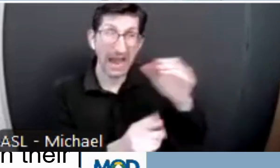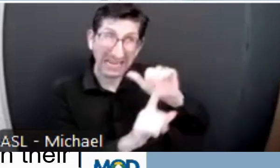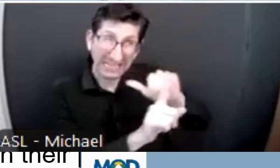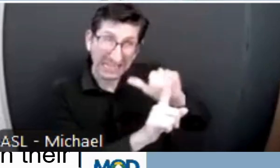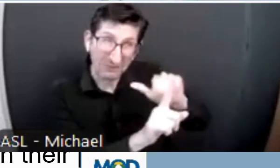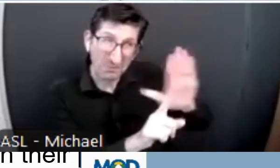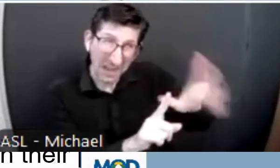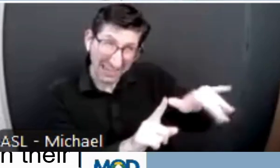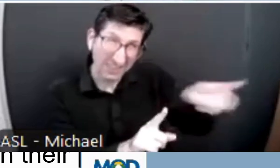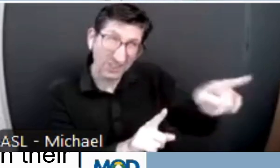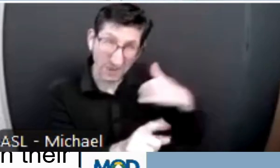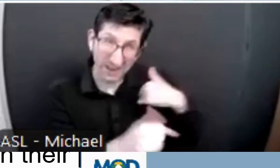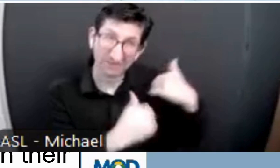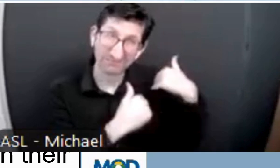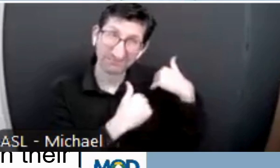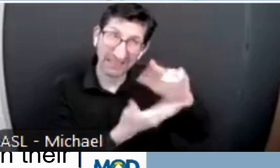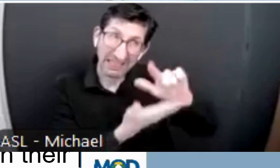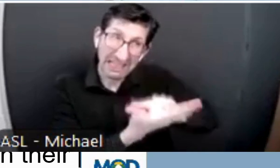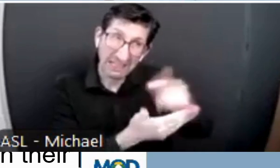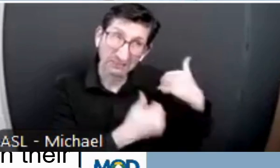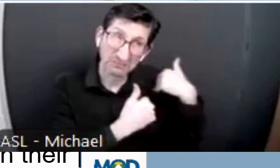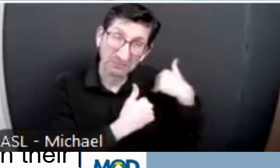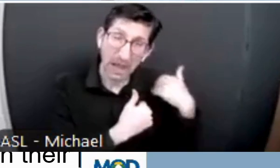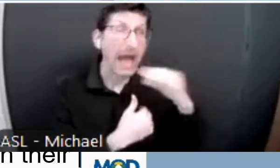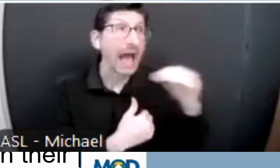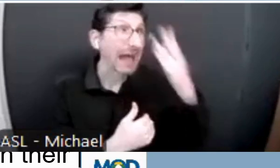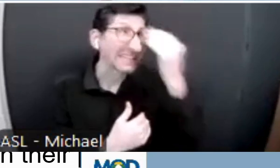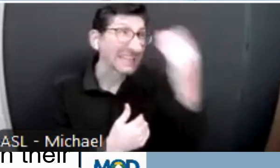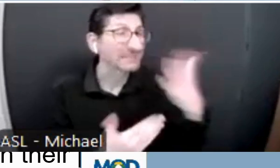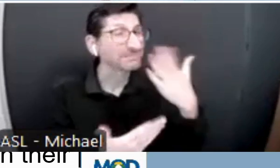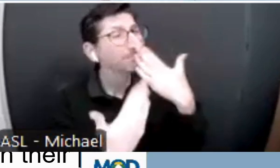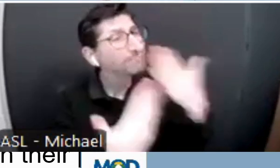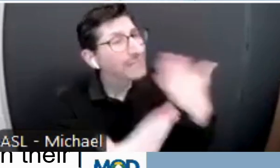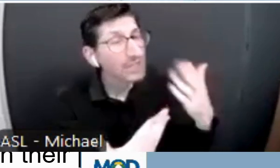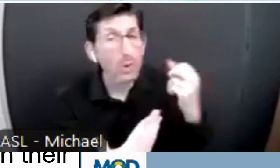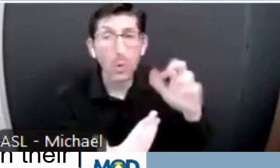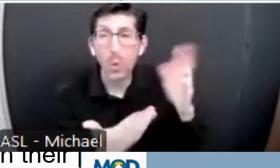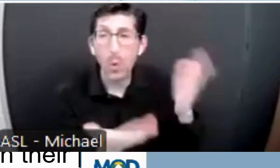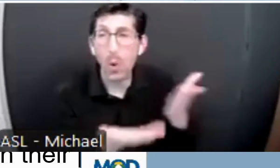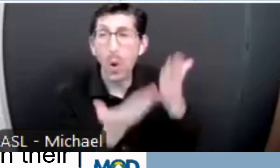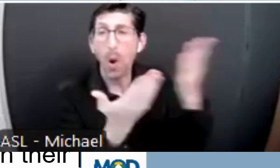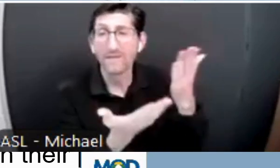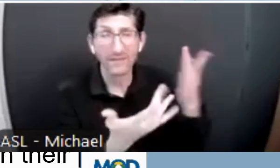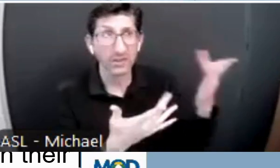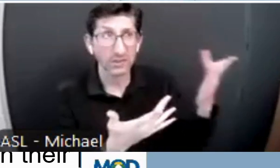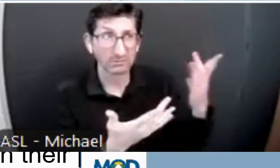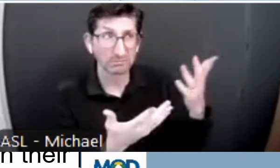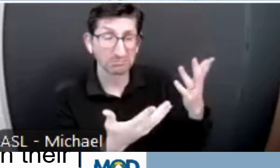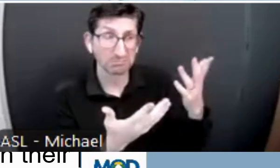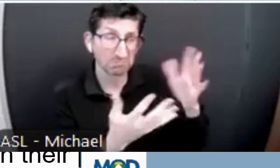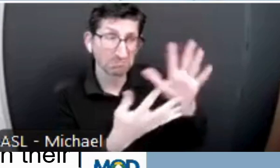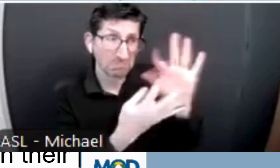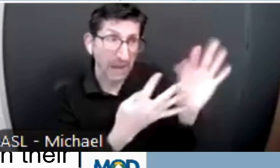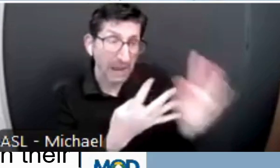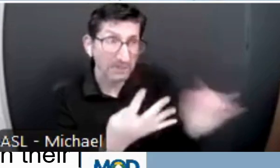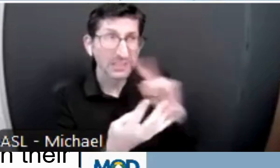obligations or by being appreciative, or offer suggestions to address their concerns. For example, you might